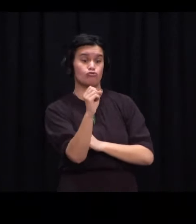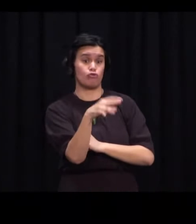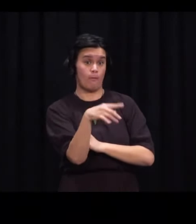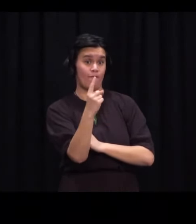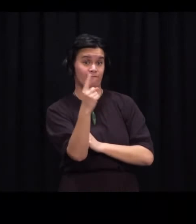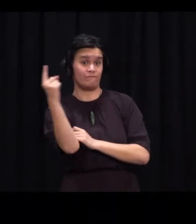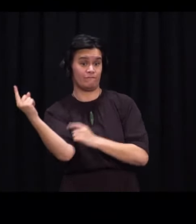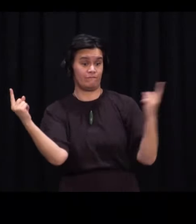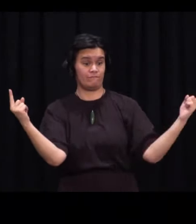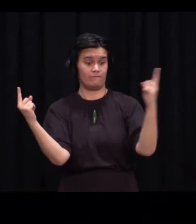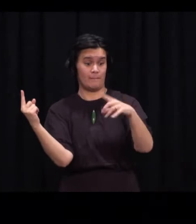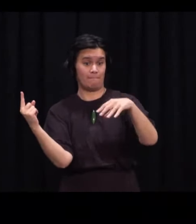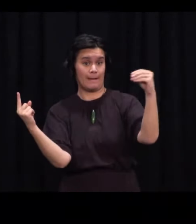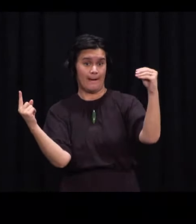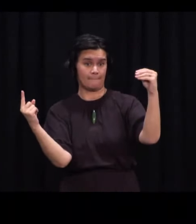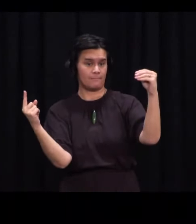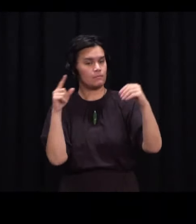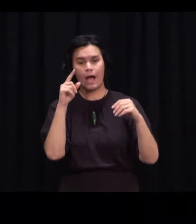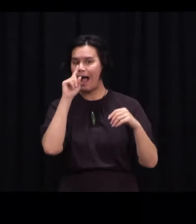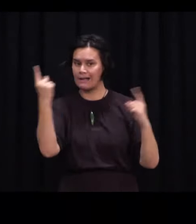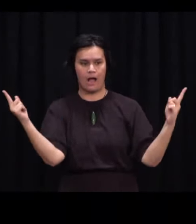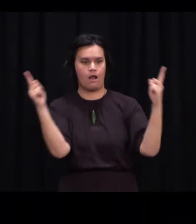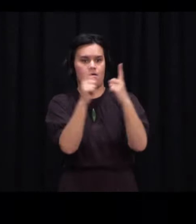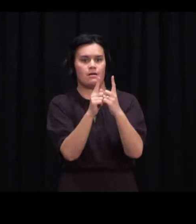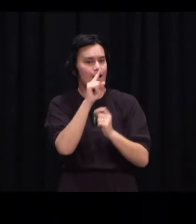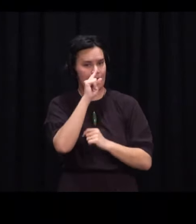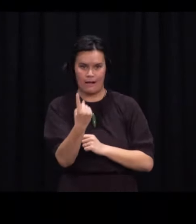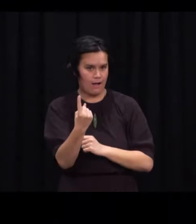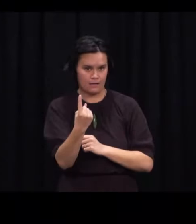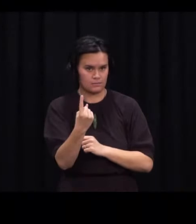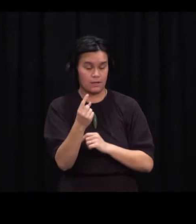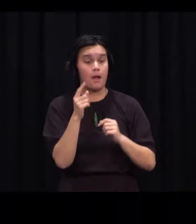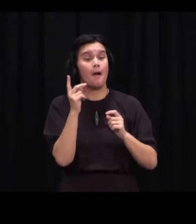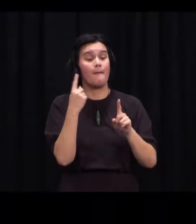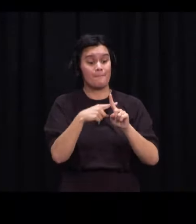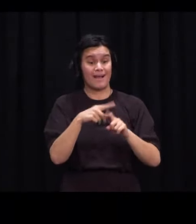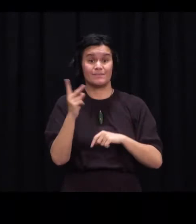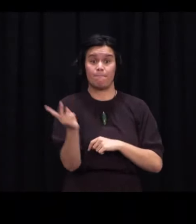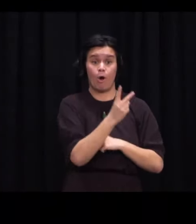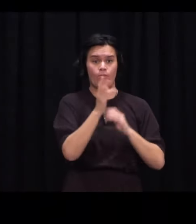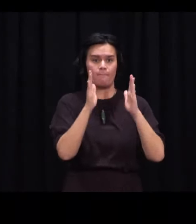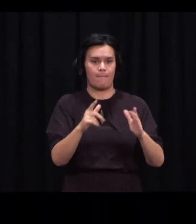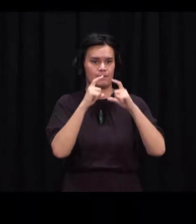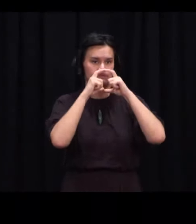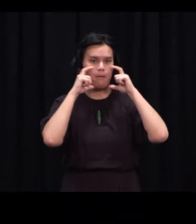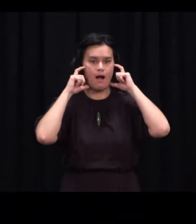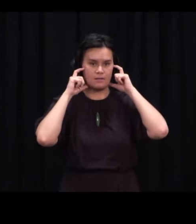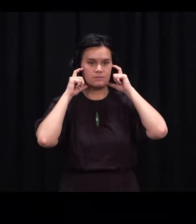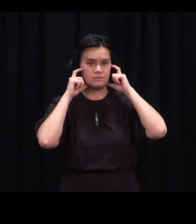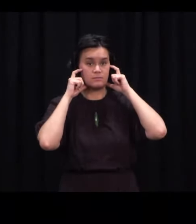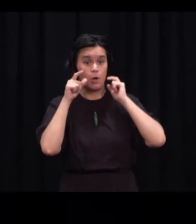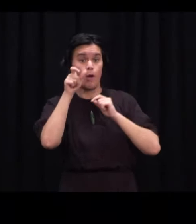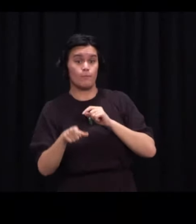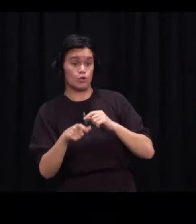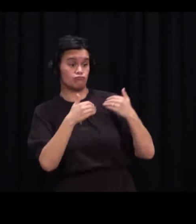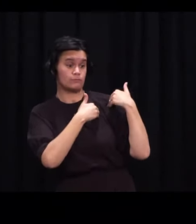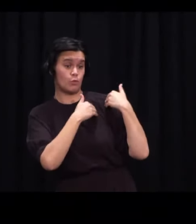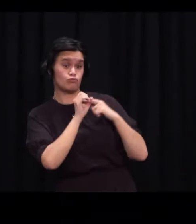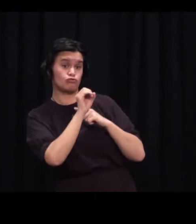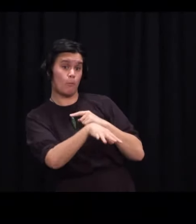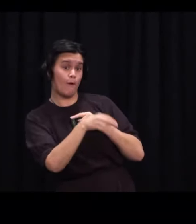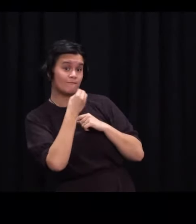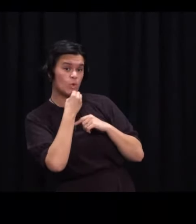outwardly facing businesses. So when you pick up something in a contactless way, everyone should be wearing a mask. In fact, everyone